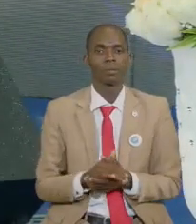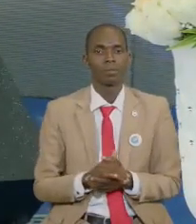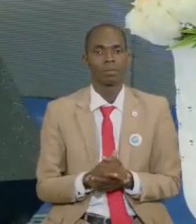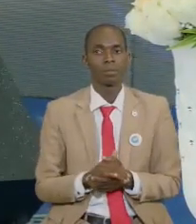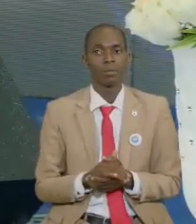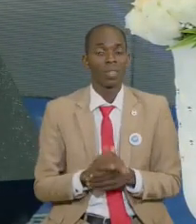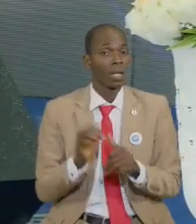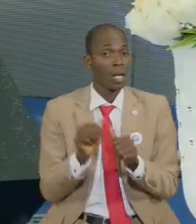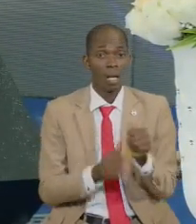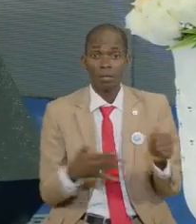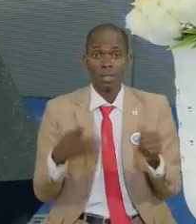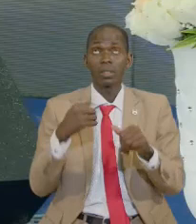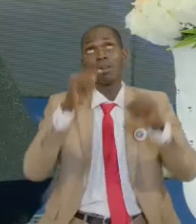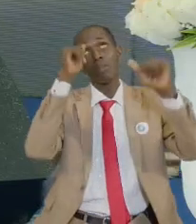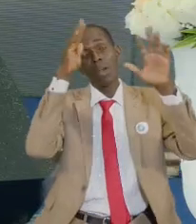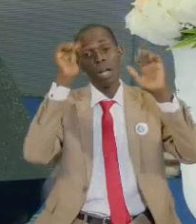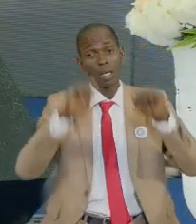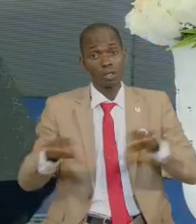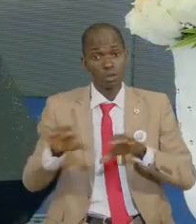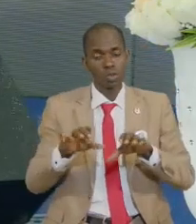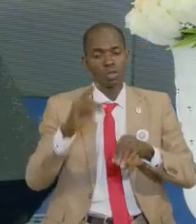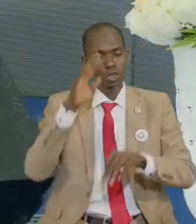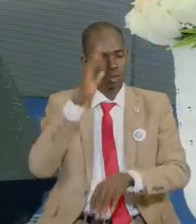Everything the Father can do, the Son can do.